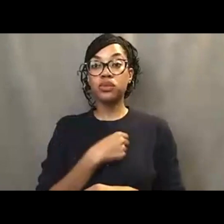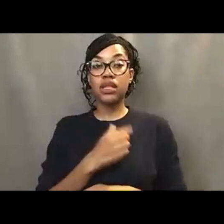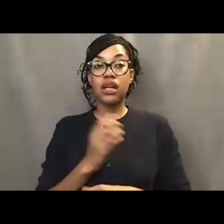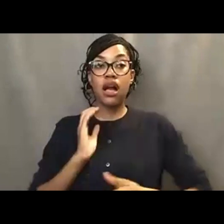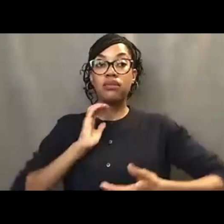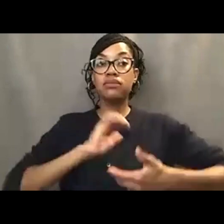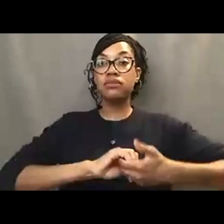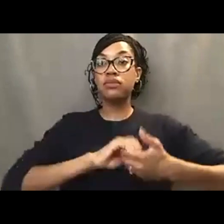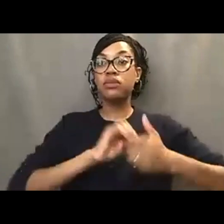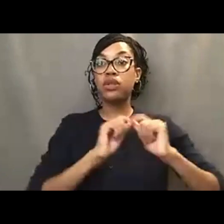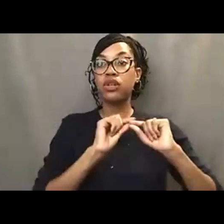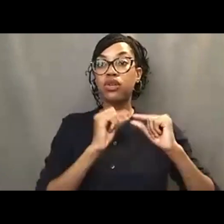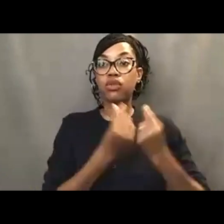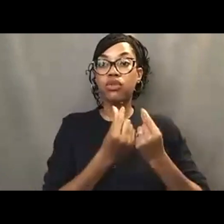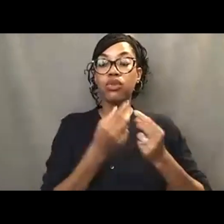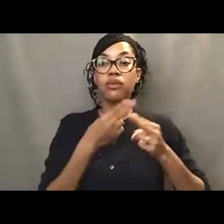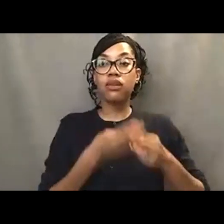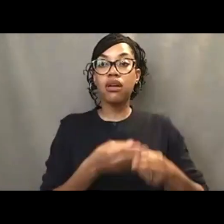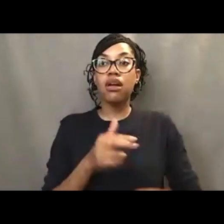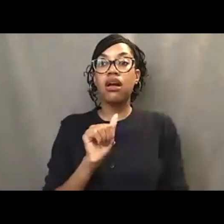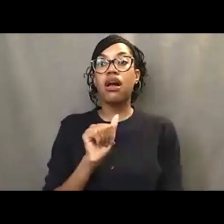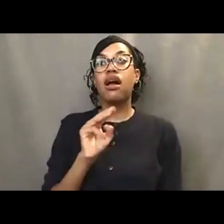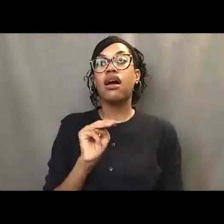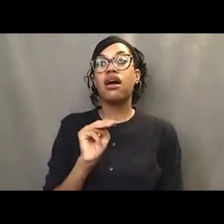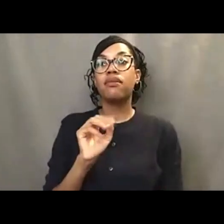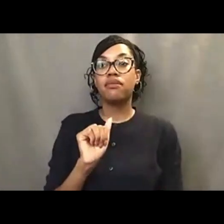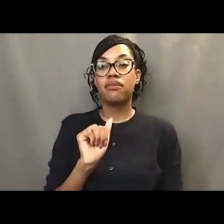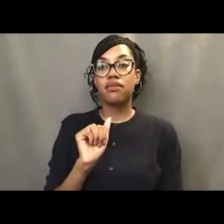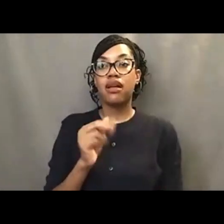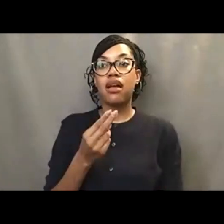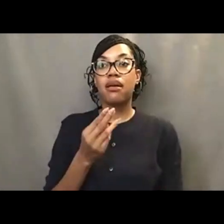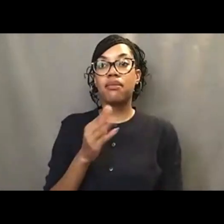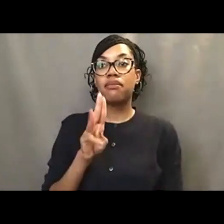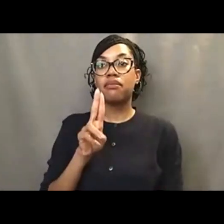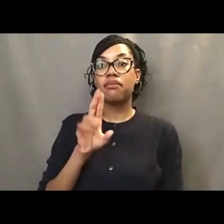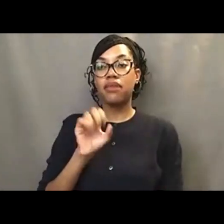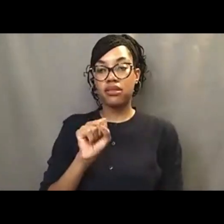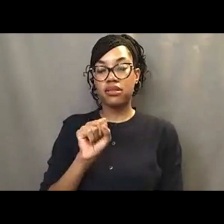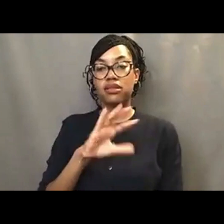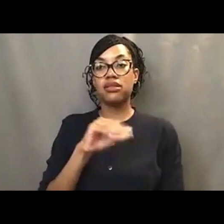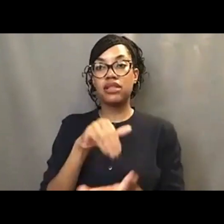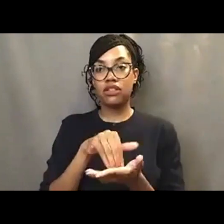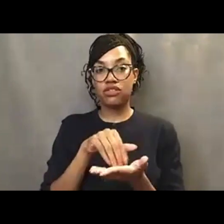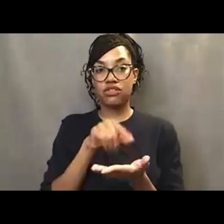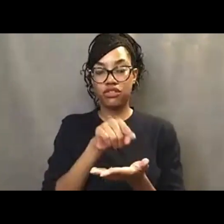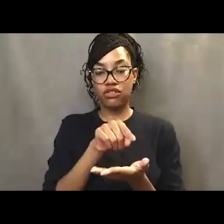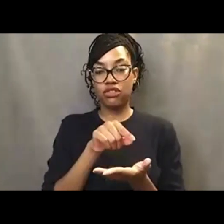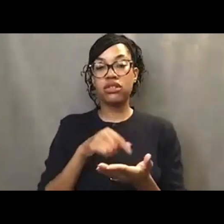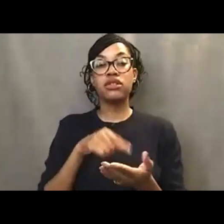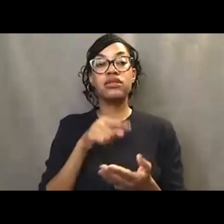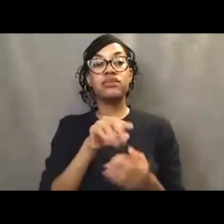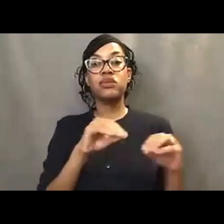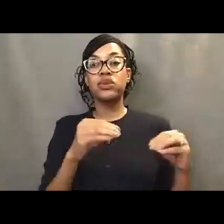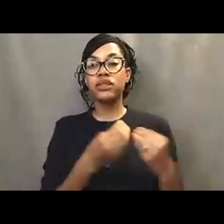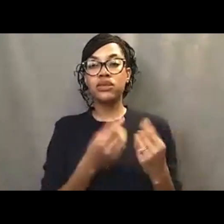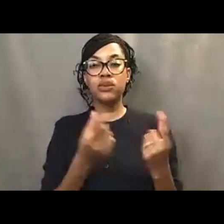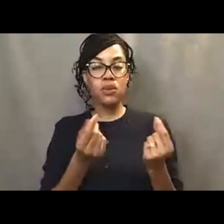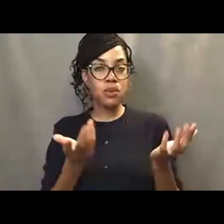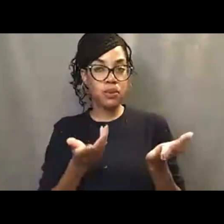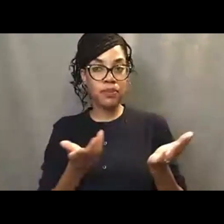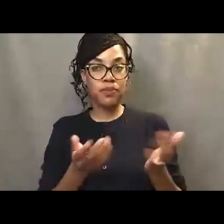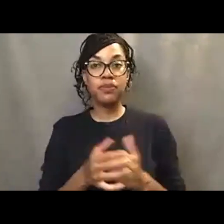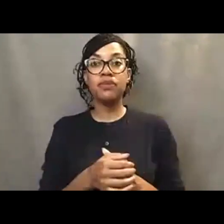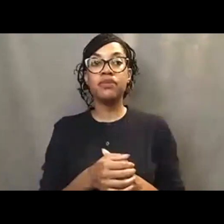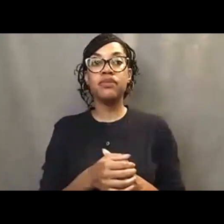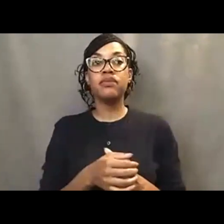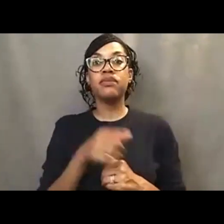group called a Mahaba Center, which is a organization that made up